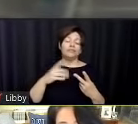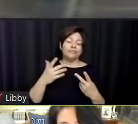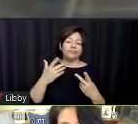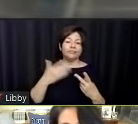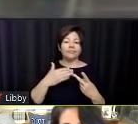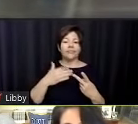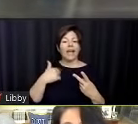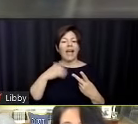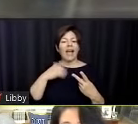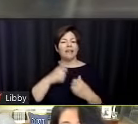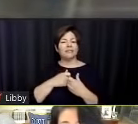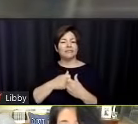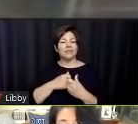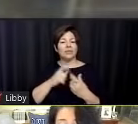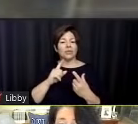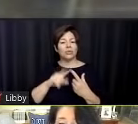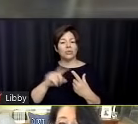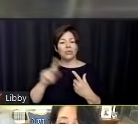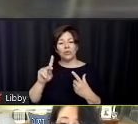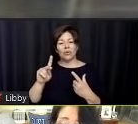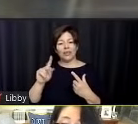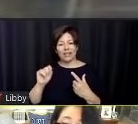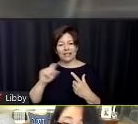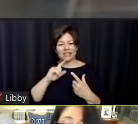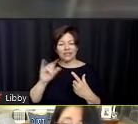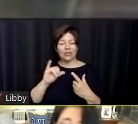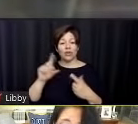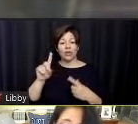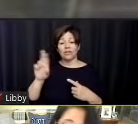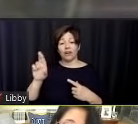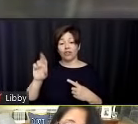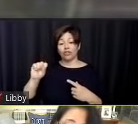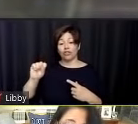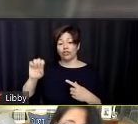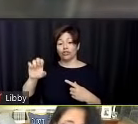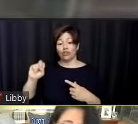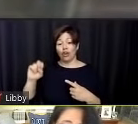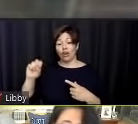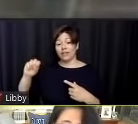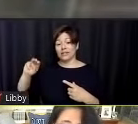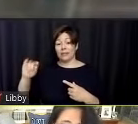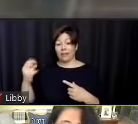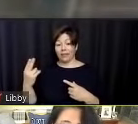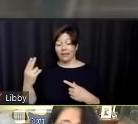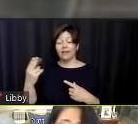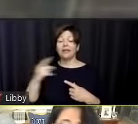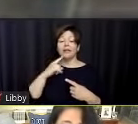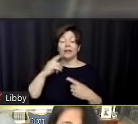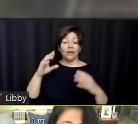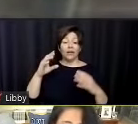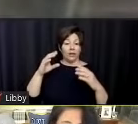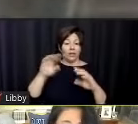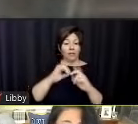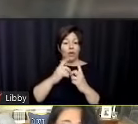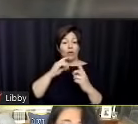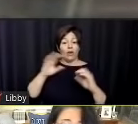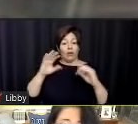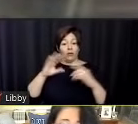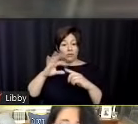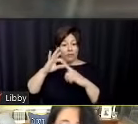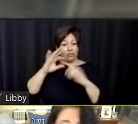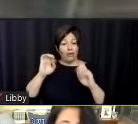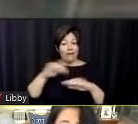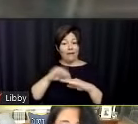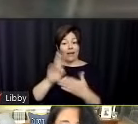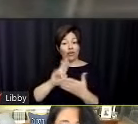an allegiance to the University of Kansas also, and it's Dr. Sean Smith. Dr. Smith is a professor in the Department of Special Ed at the University of Kansas. He